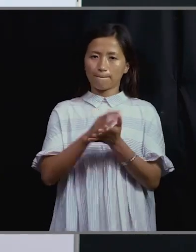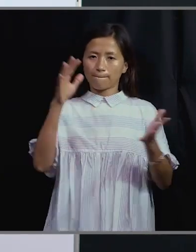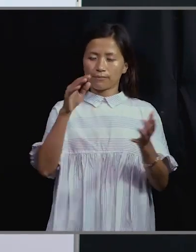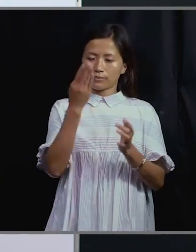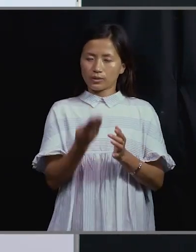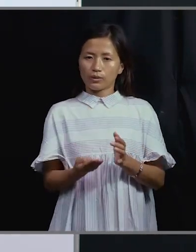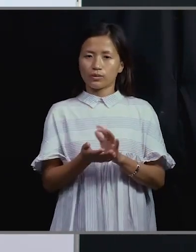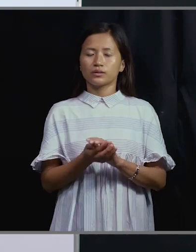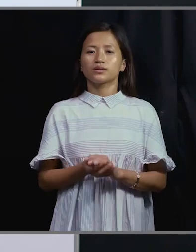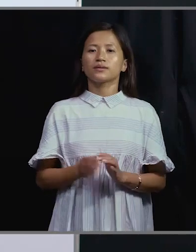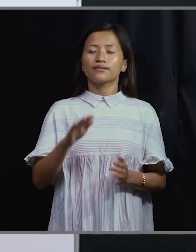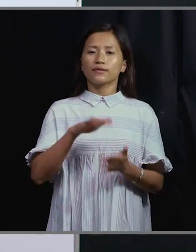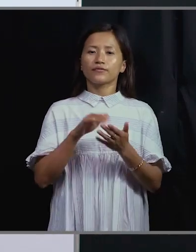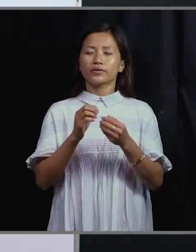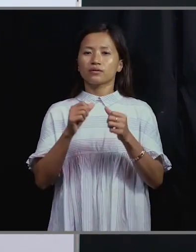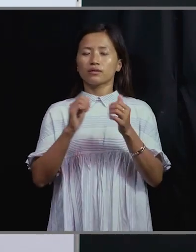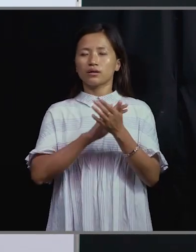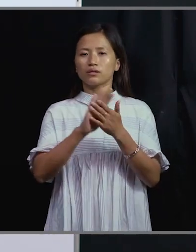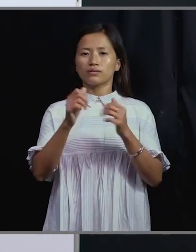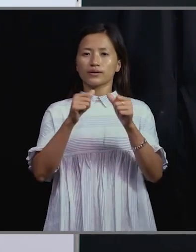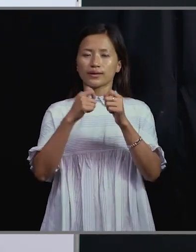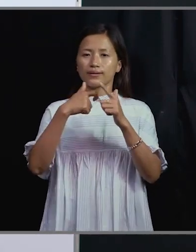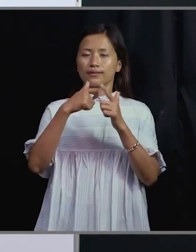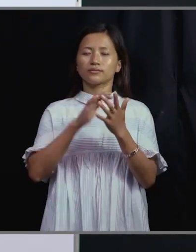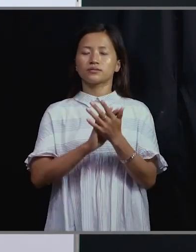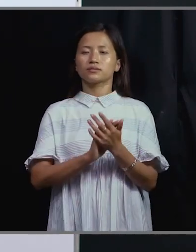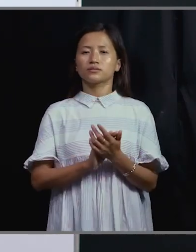than that of in haloalkanes.